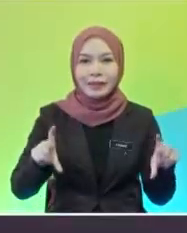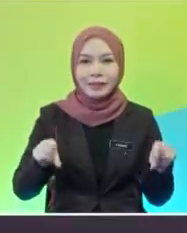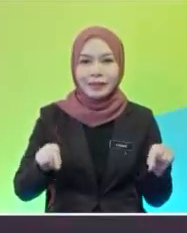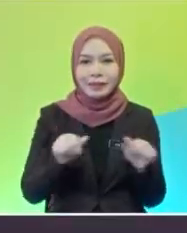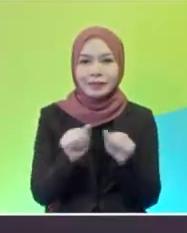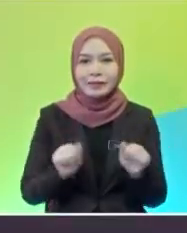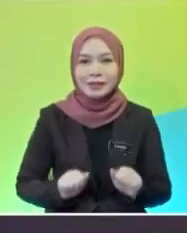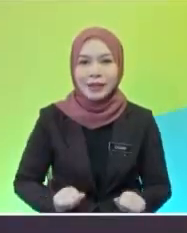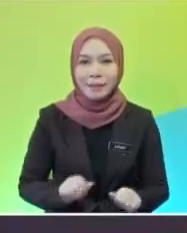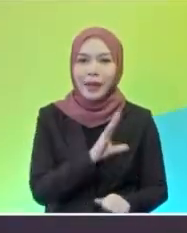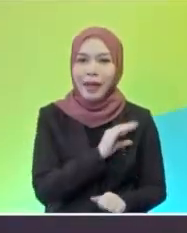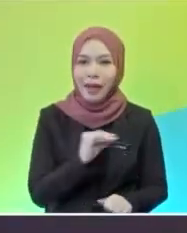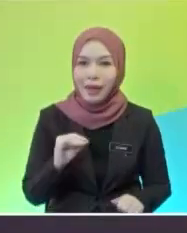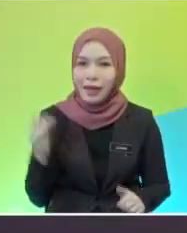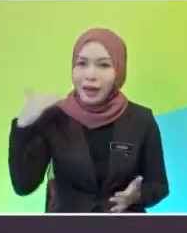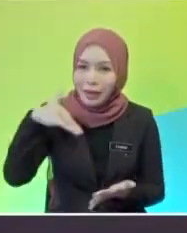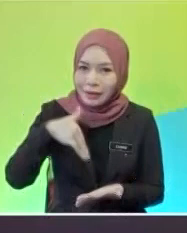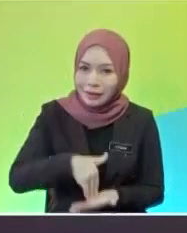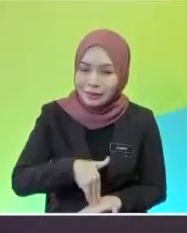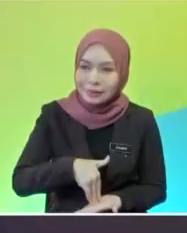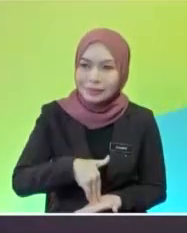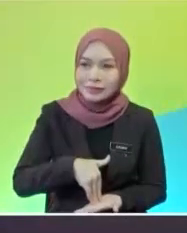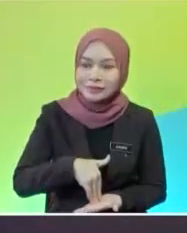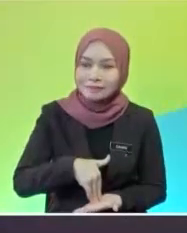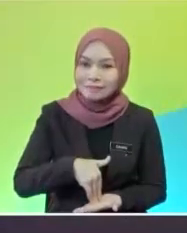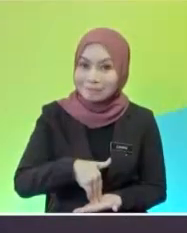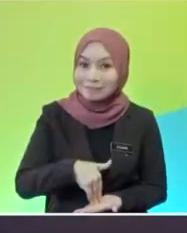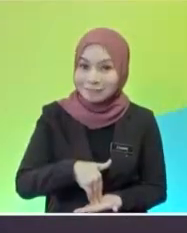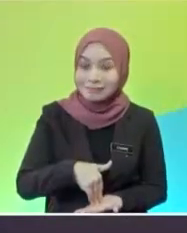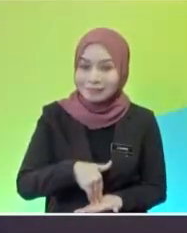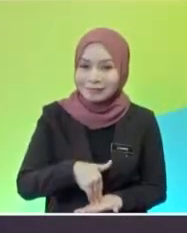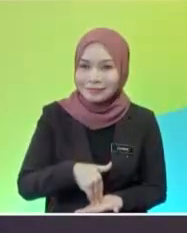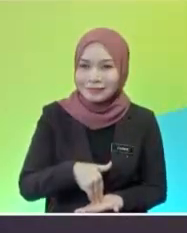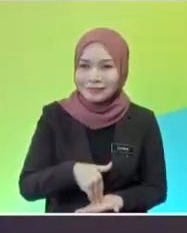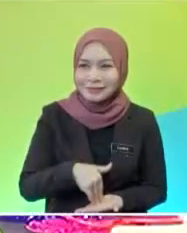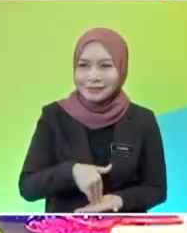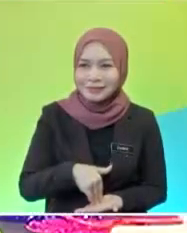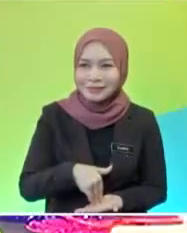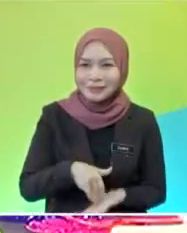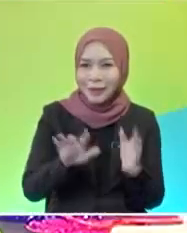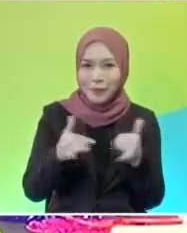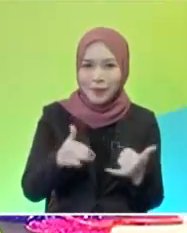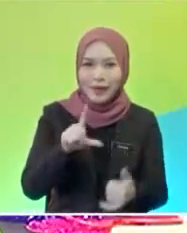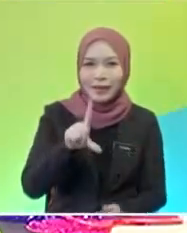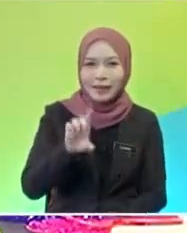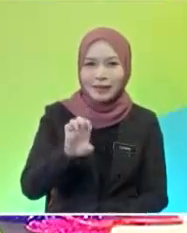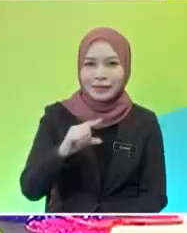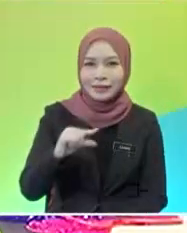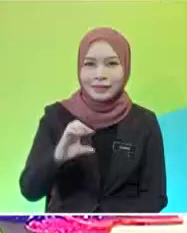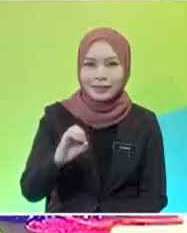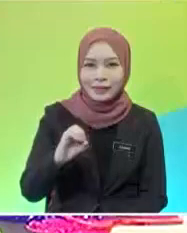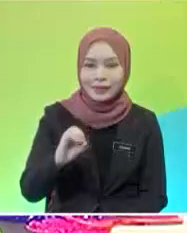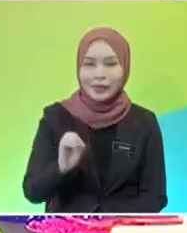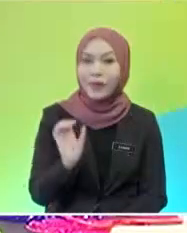spotted this one? The Lego set. Right, yeah, okay. It's a small rectangle, but it is a